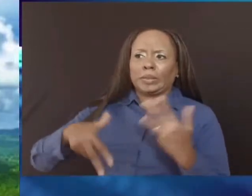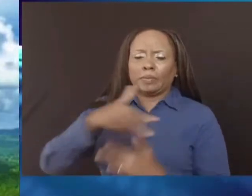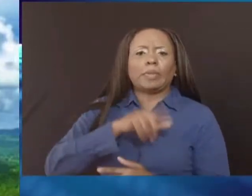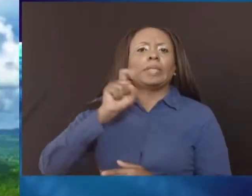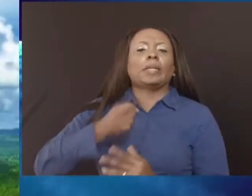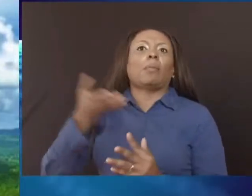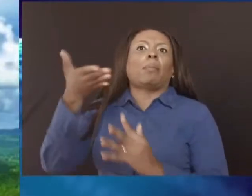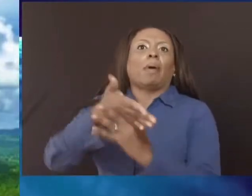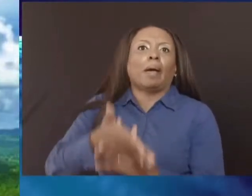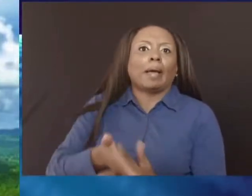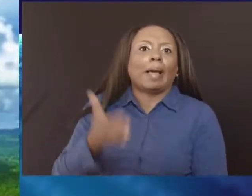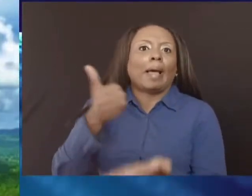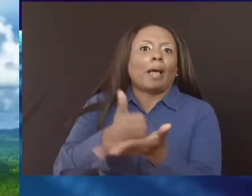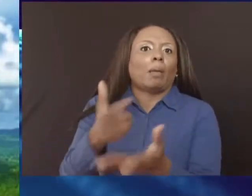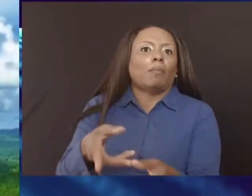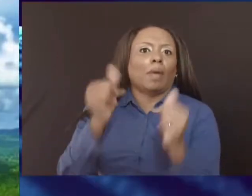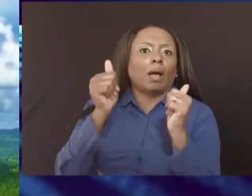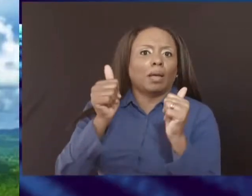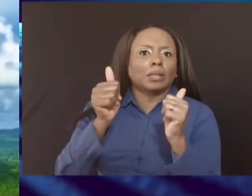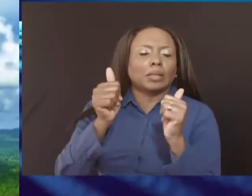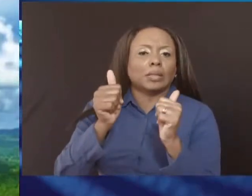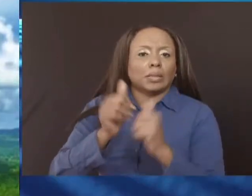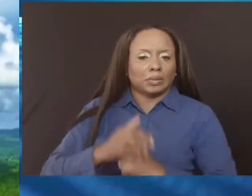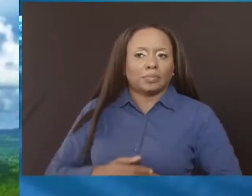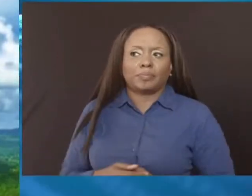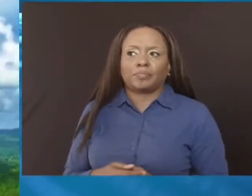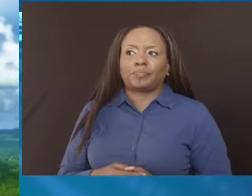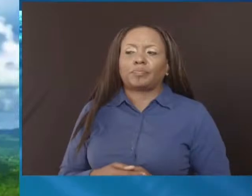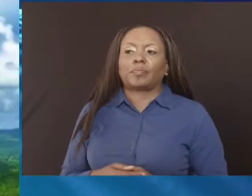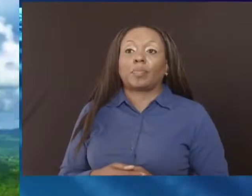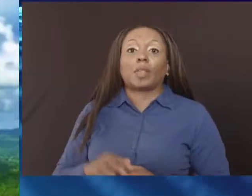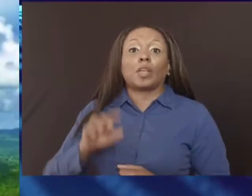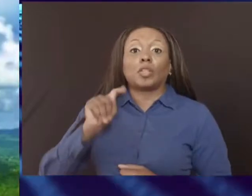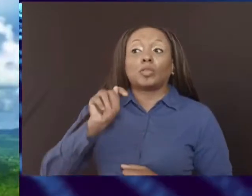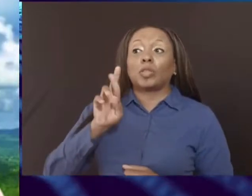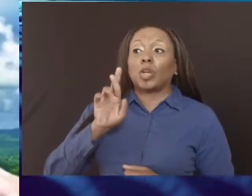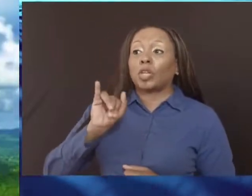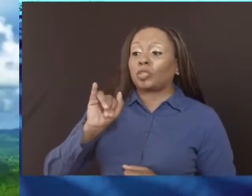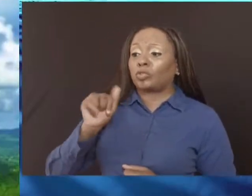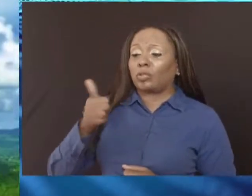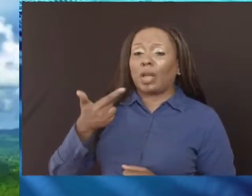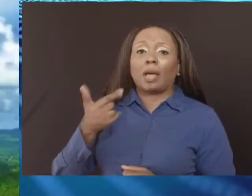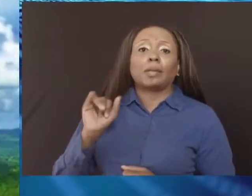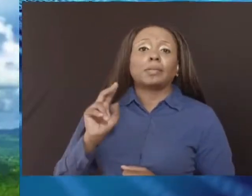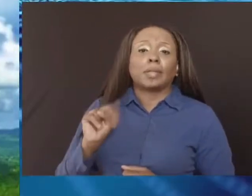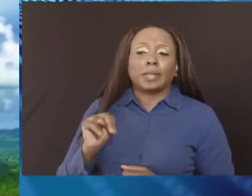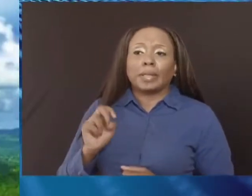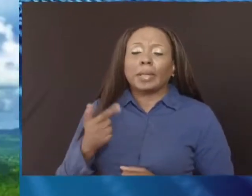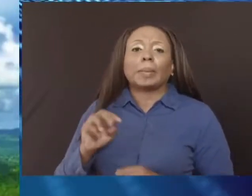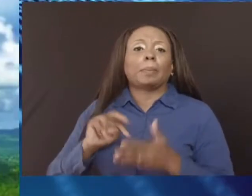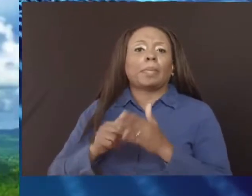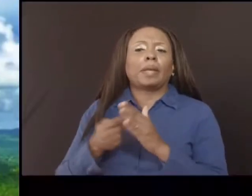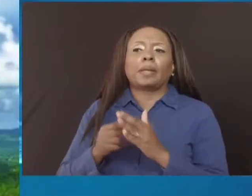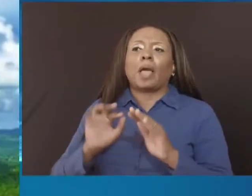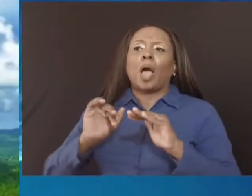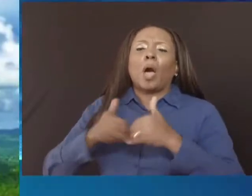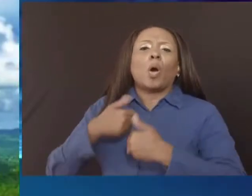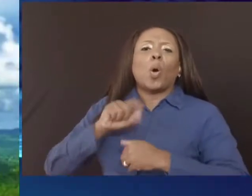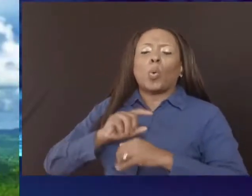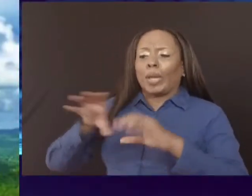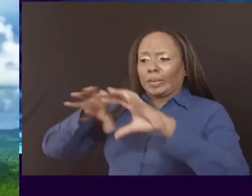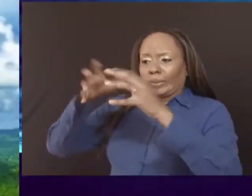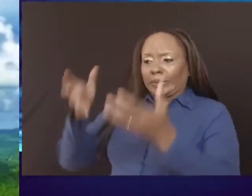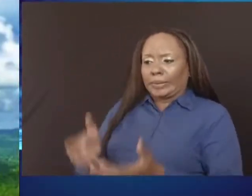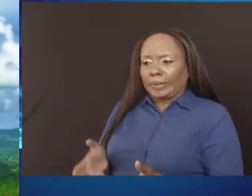to intervene immediately. So it's triaging, long and short is, it's just a categorization process that we as doctors use